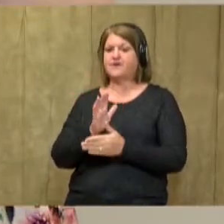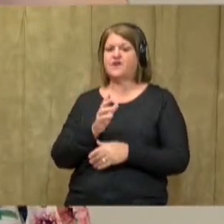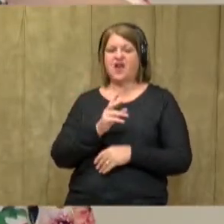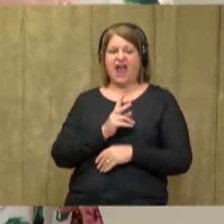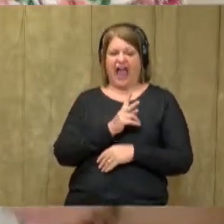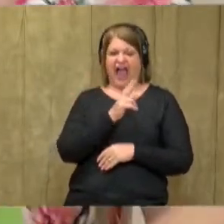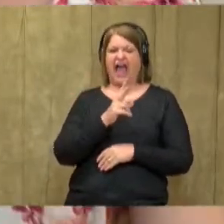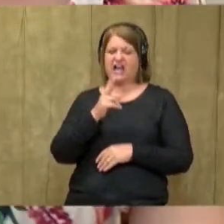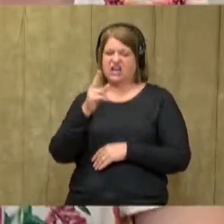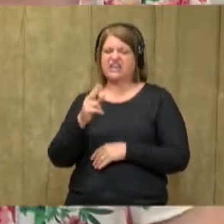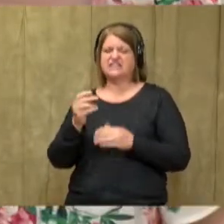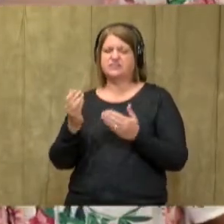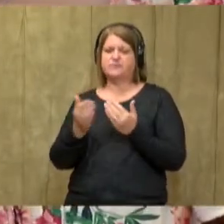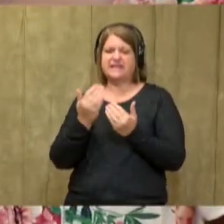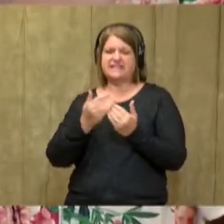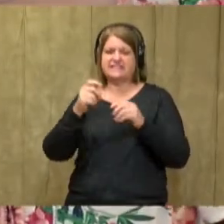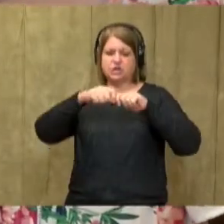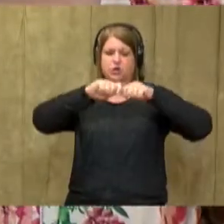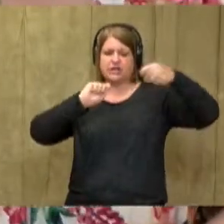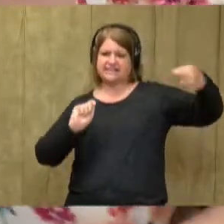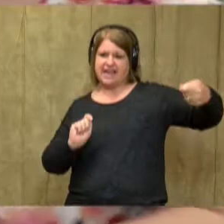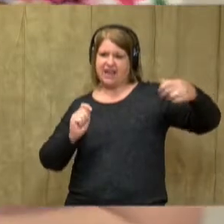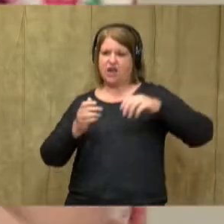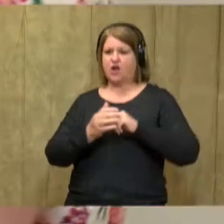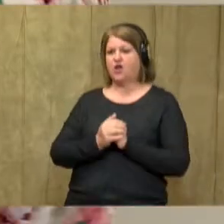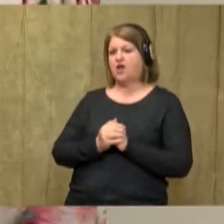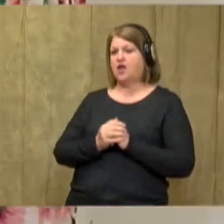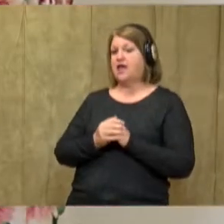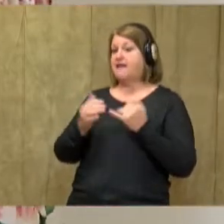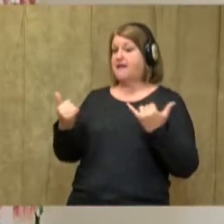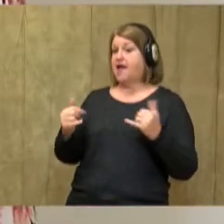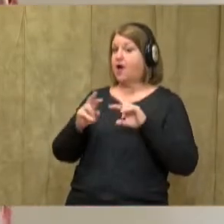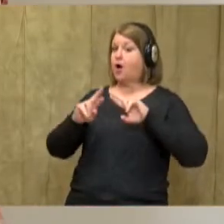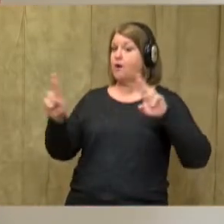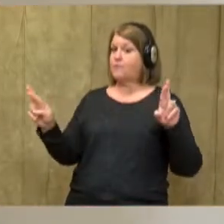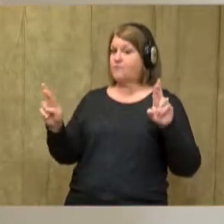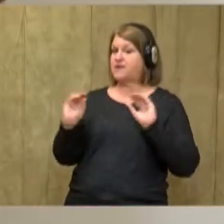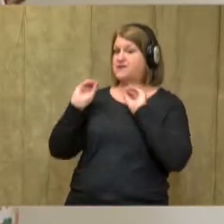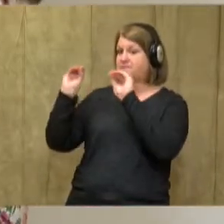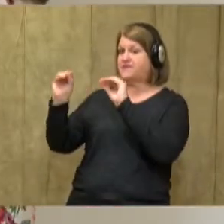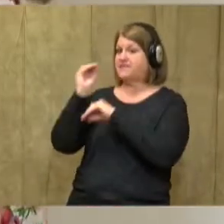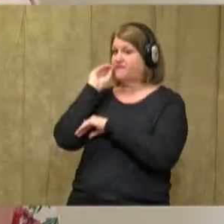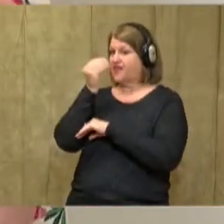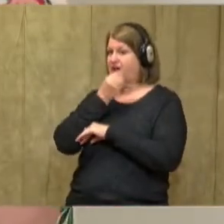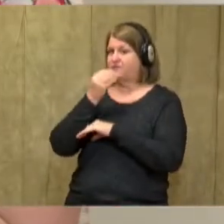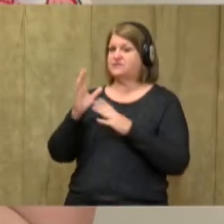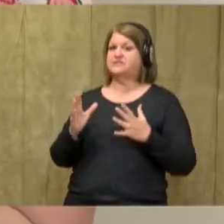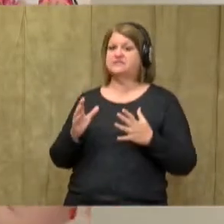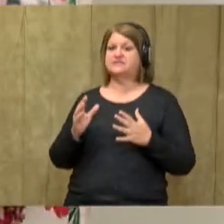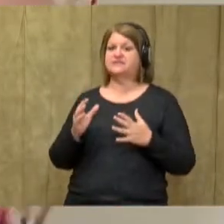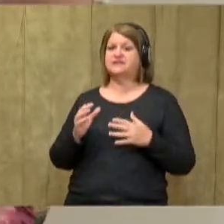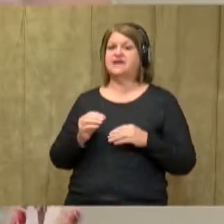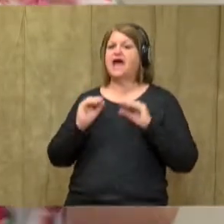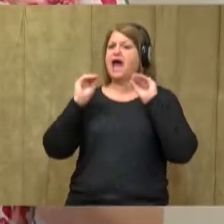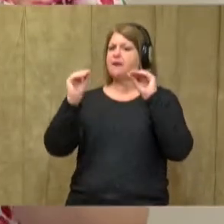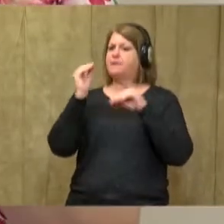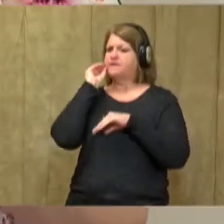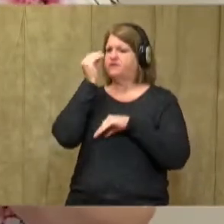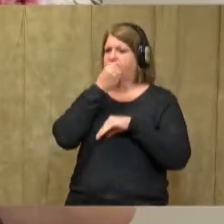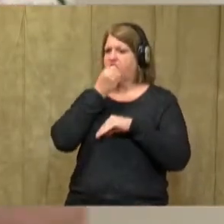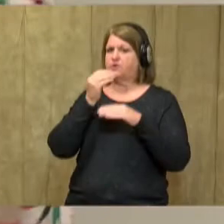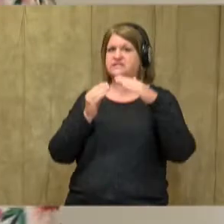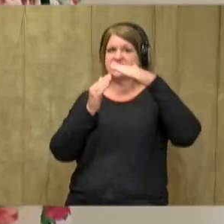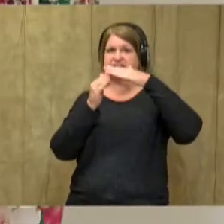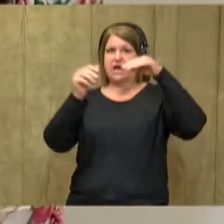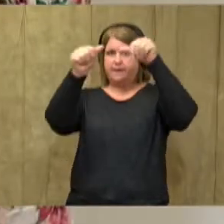be easier to tear. All right, now I'm ready to add my flowers. And I want to put the flowers up here at the top because I want to fill up this